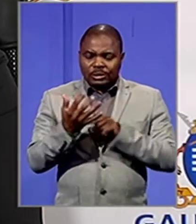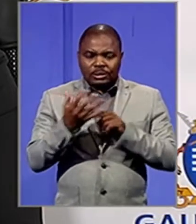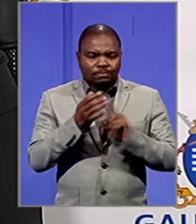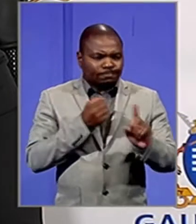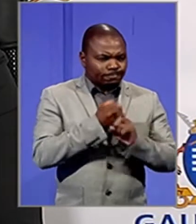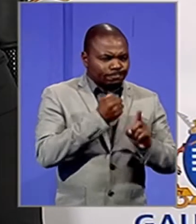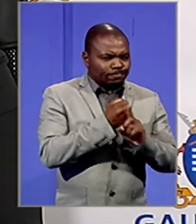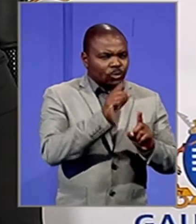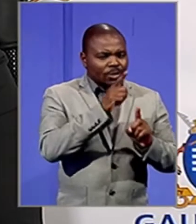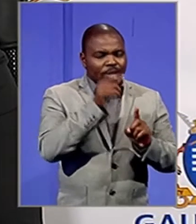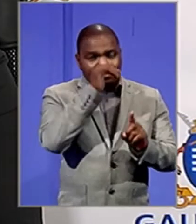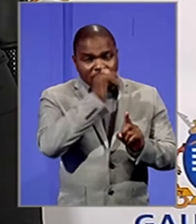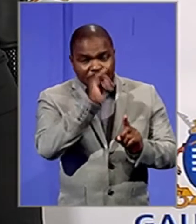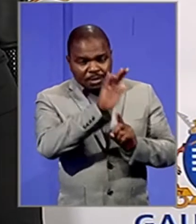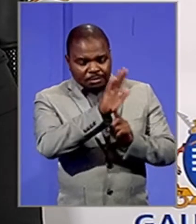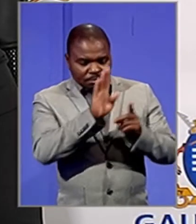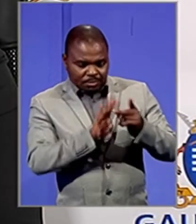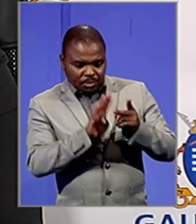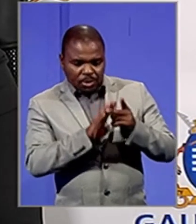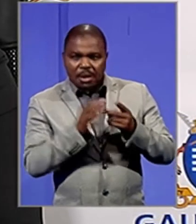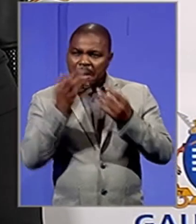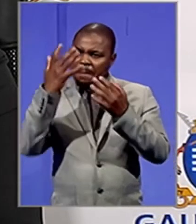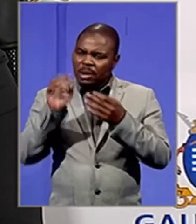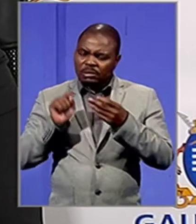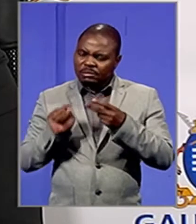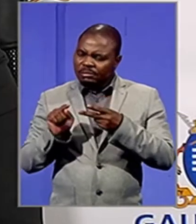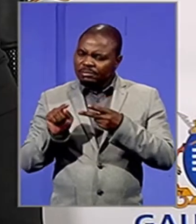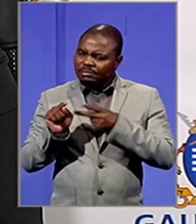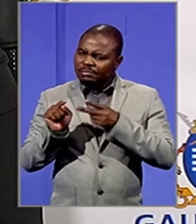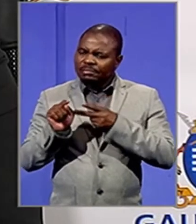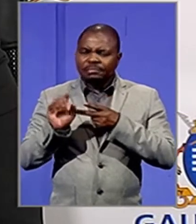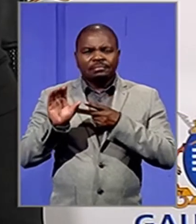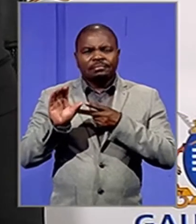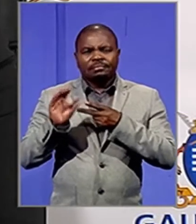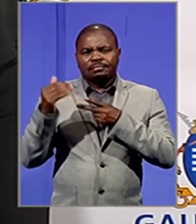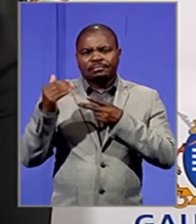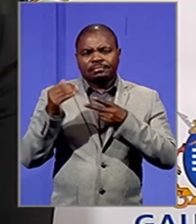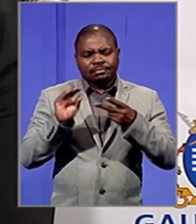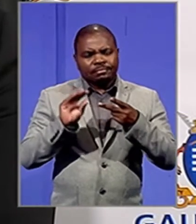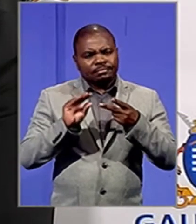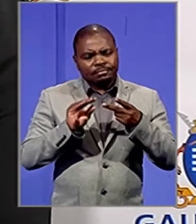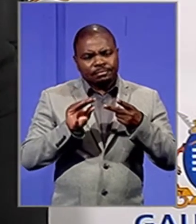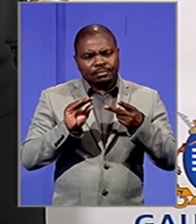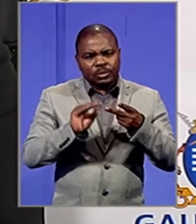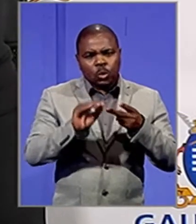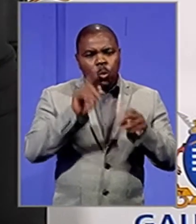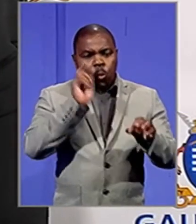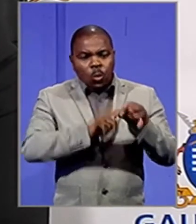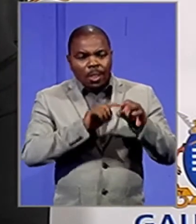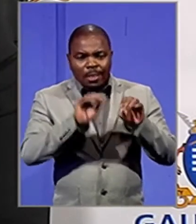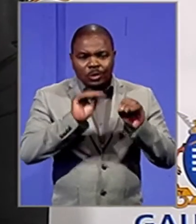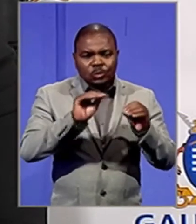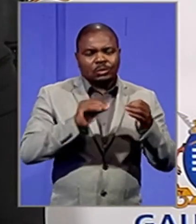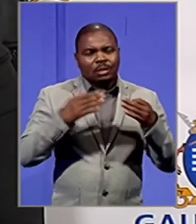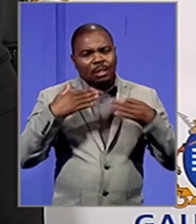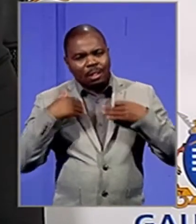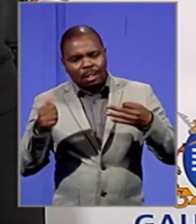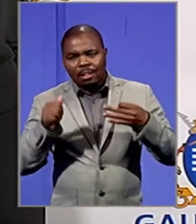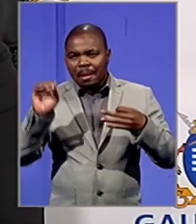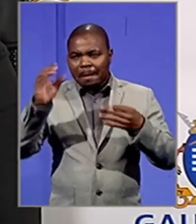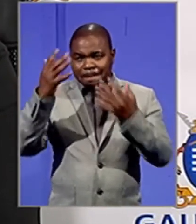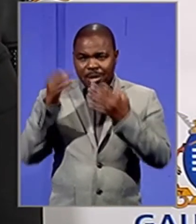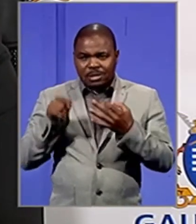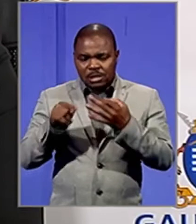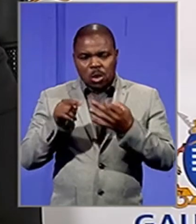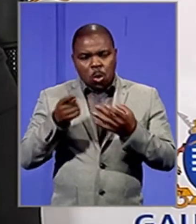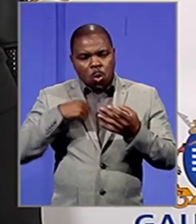or the budget to fight or to have quality education and health will